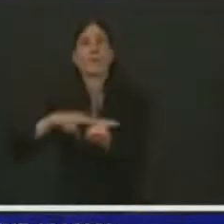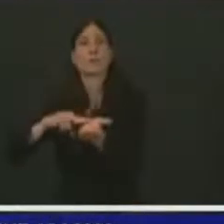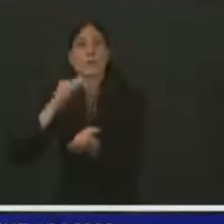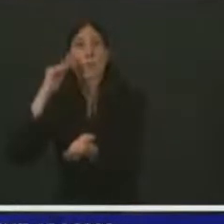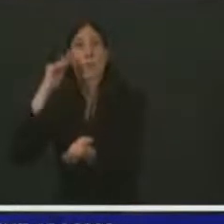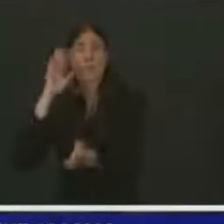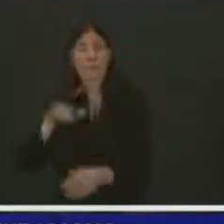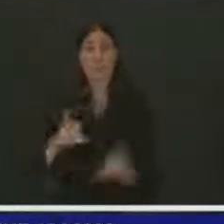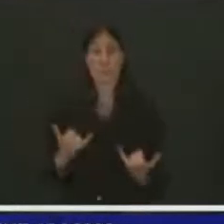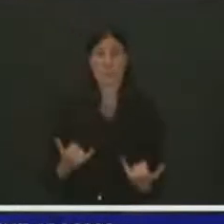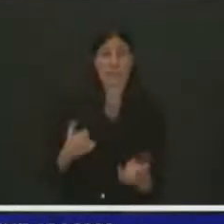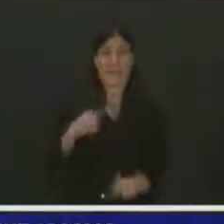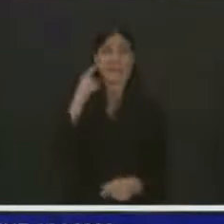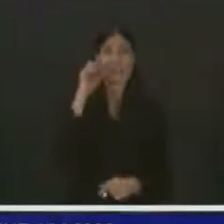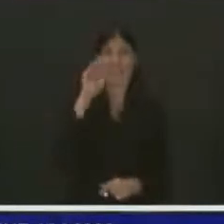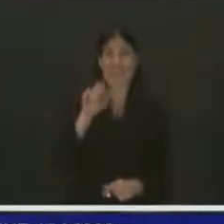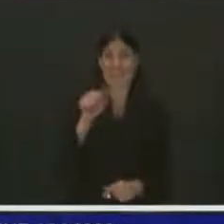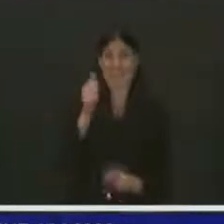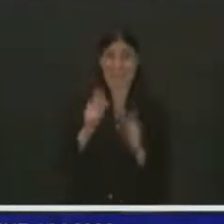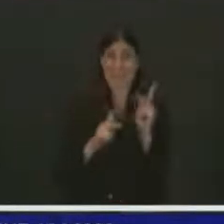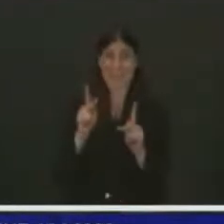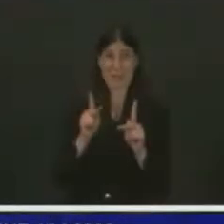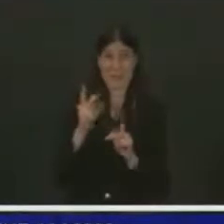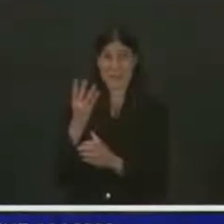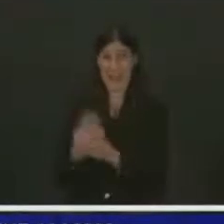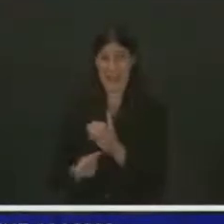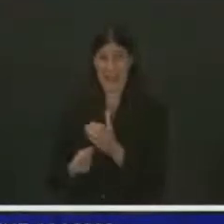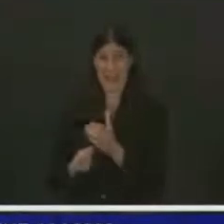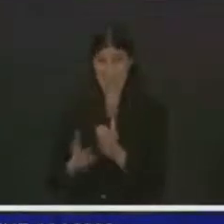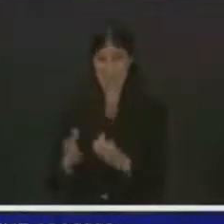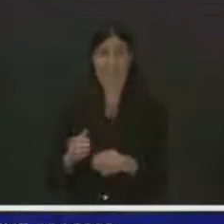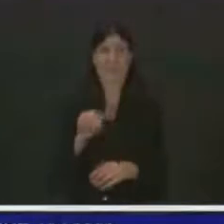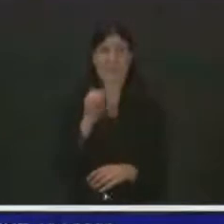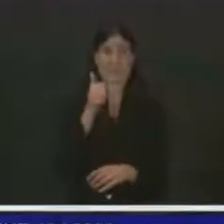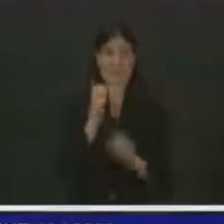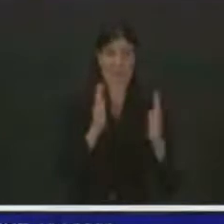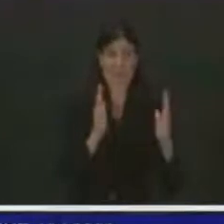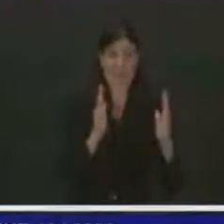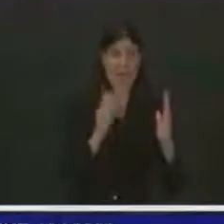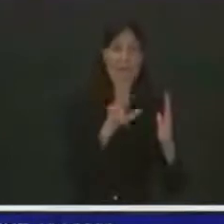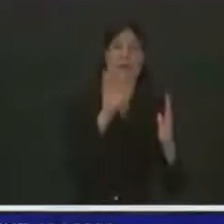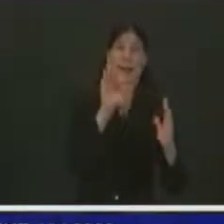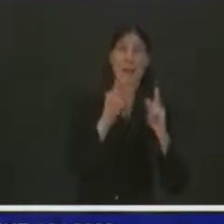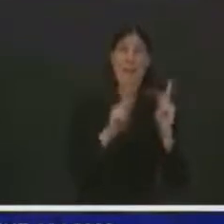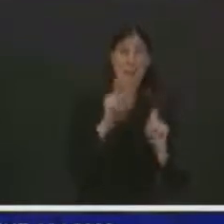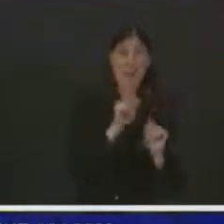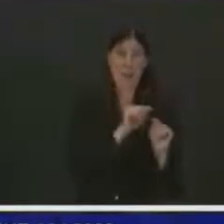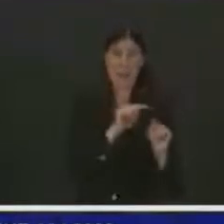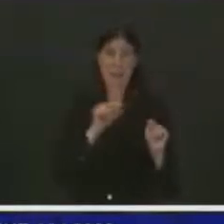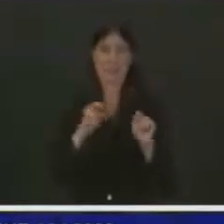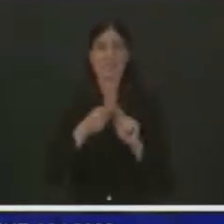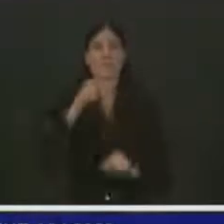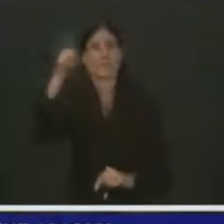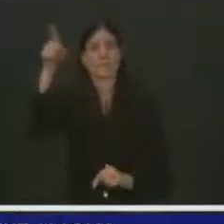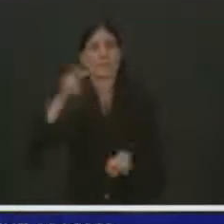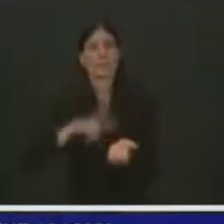with long-term care facilities. We are continuing